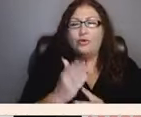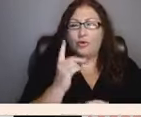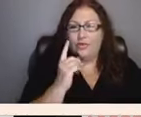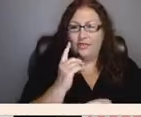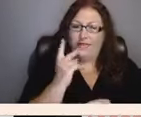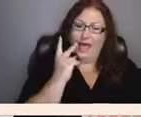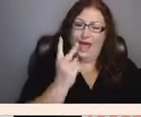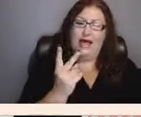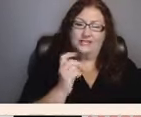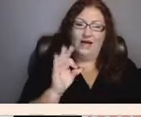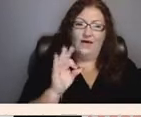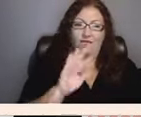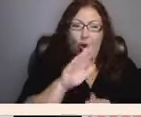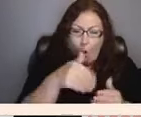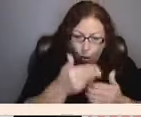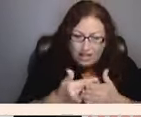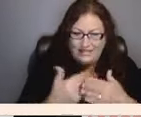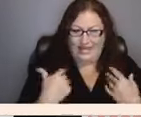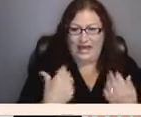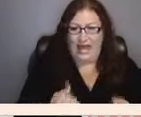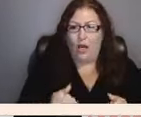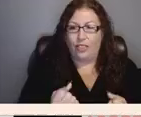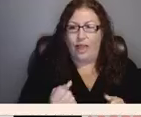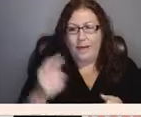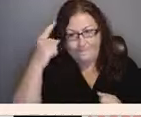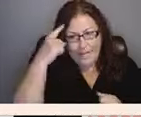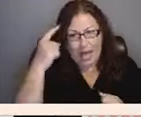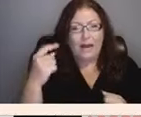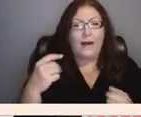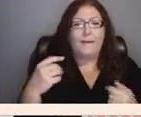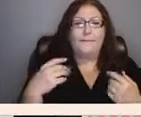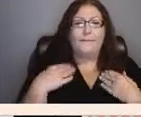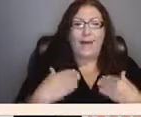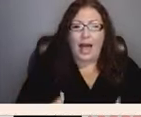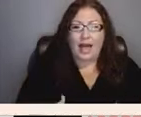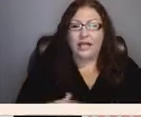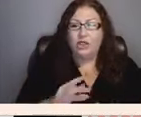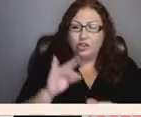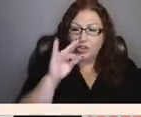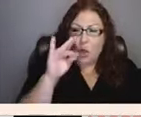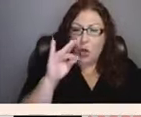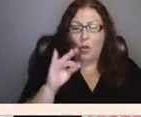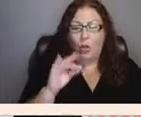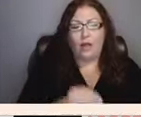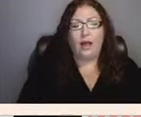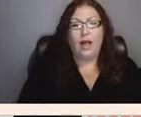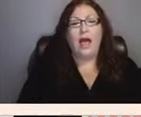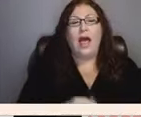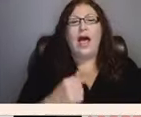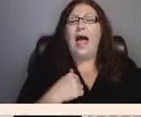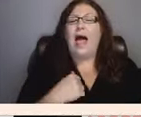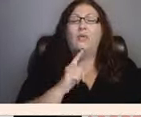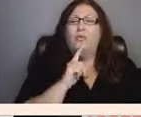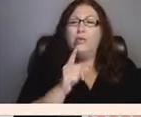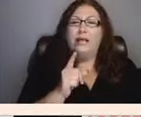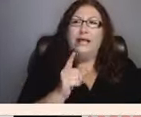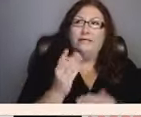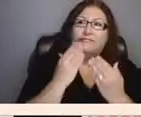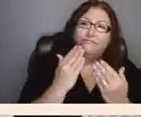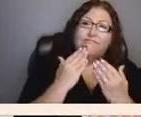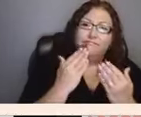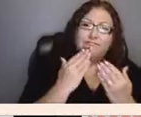health perspective: mind, body, soul, and spirit. So I give great thanks and gratitude for my